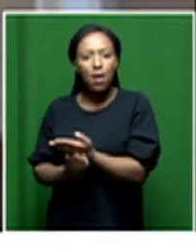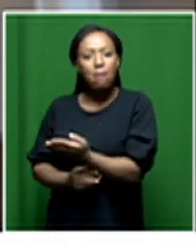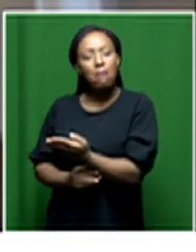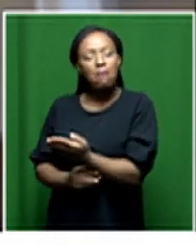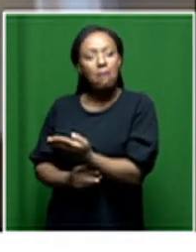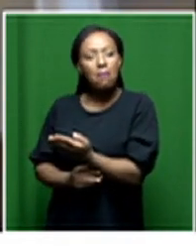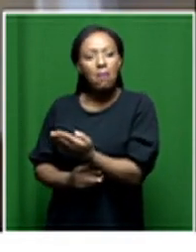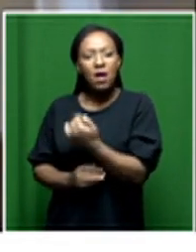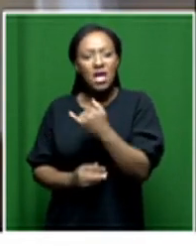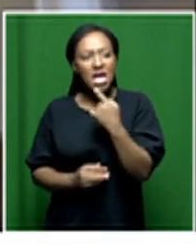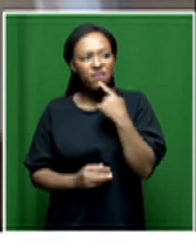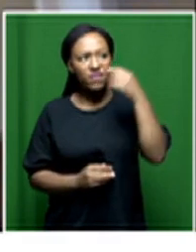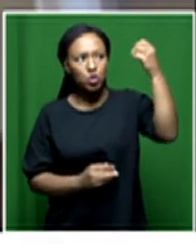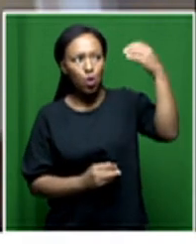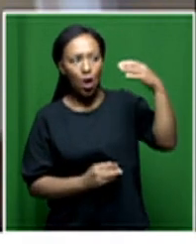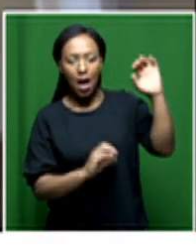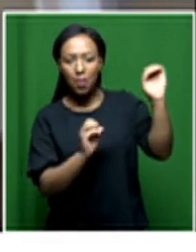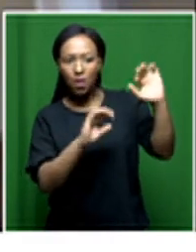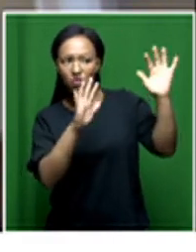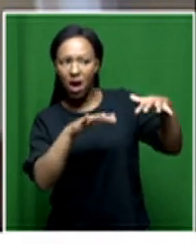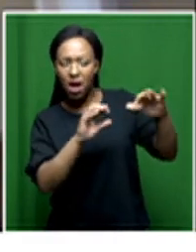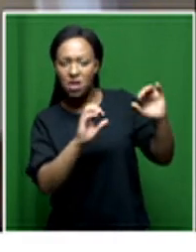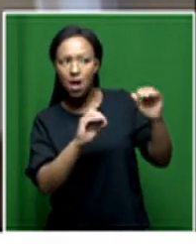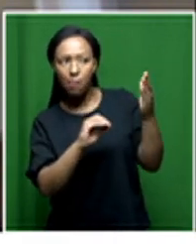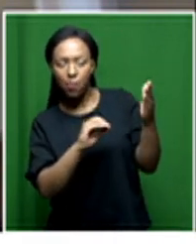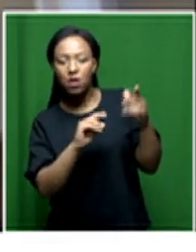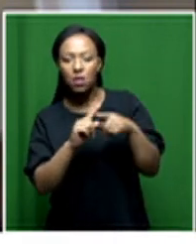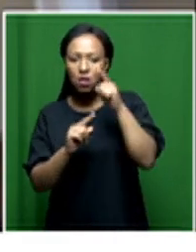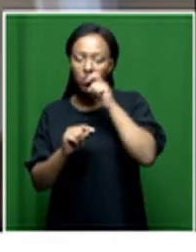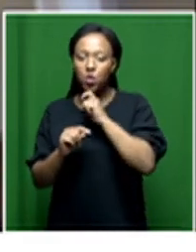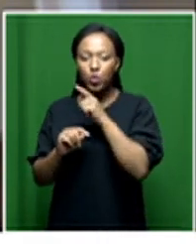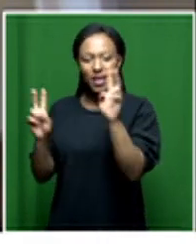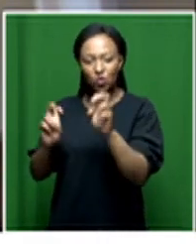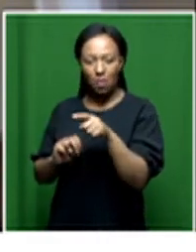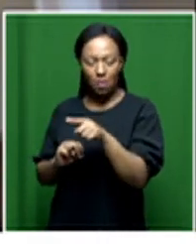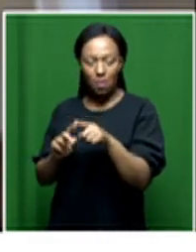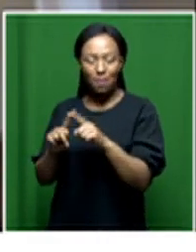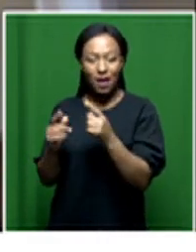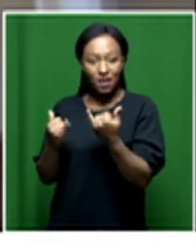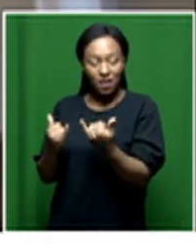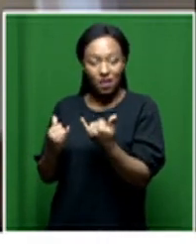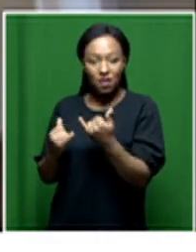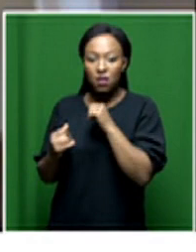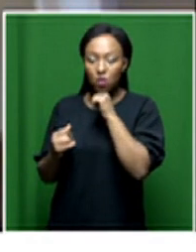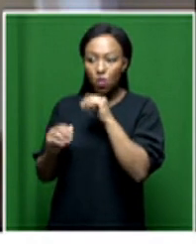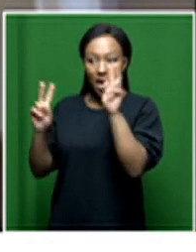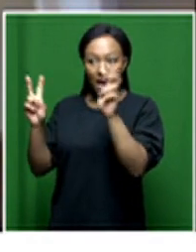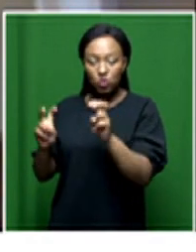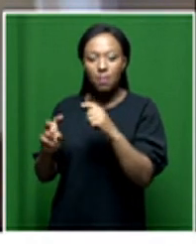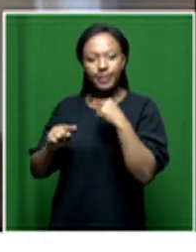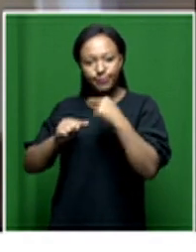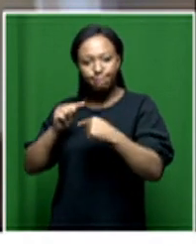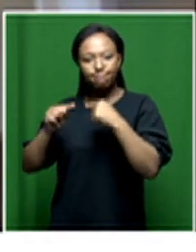available for us on the occasions that we suddenly need it. And there's an expense involved with that, not just in the fact that Eskom have to